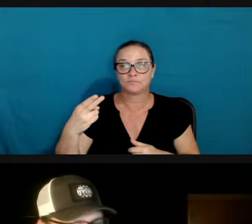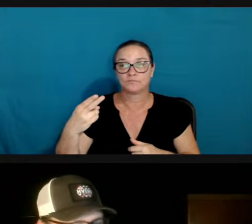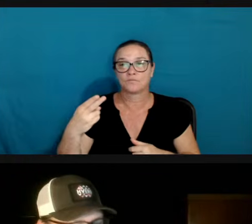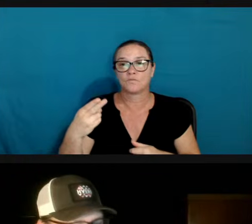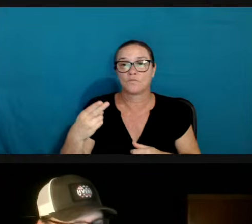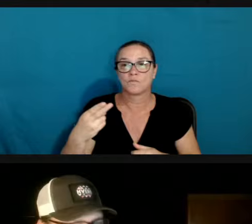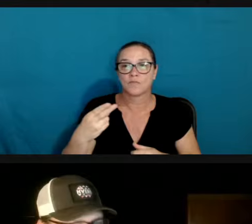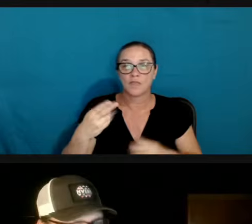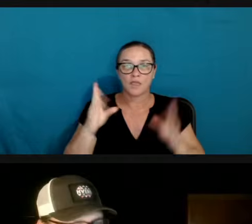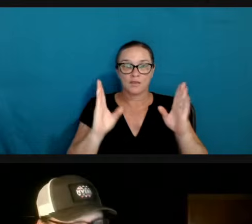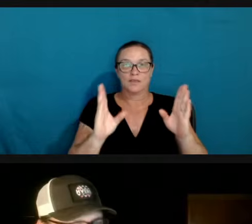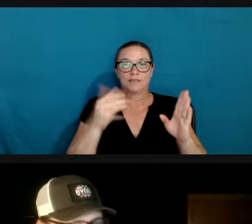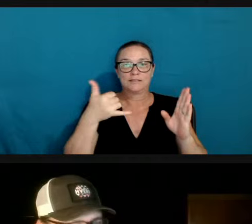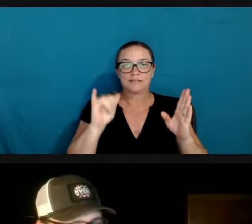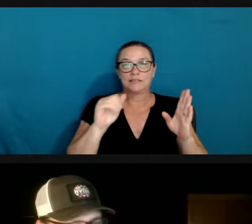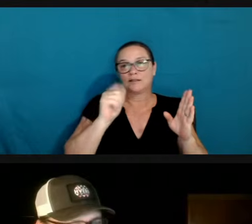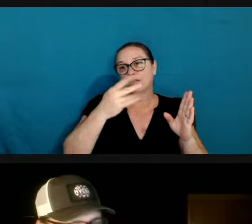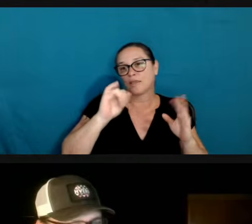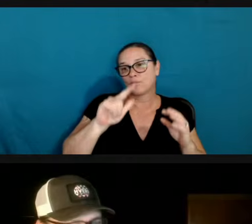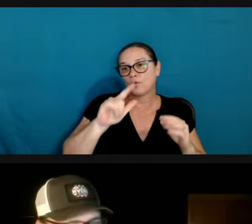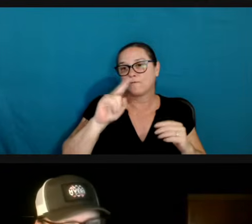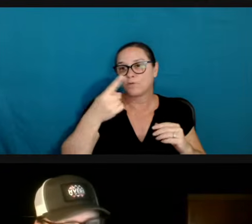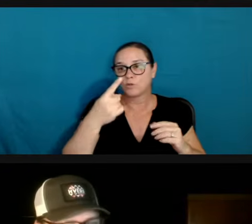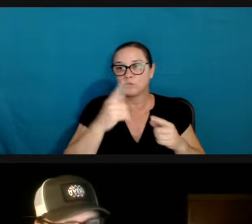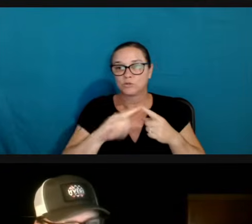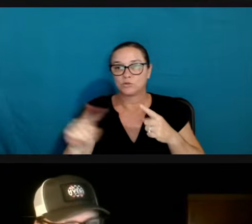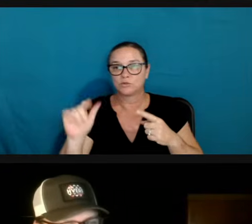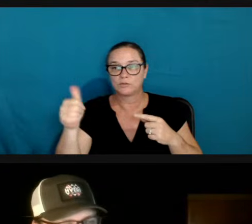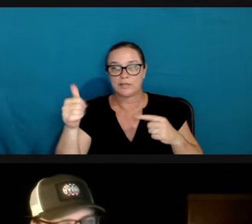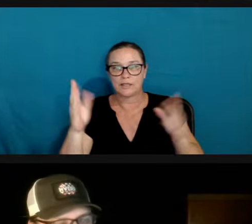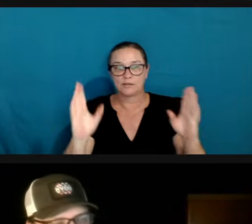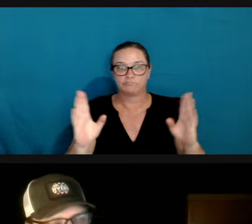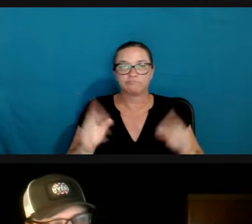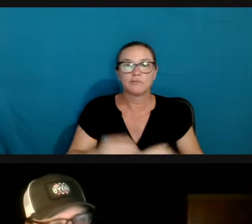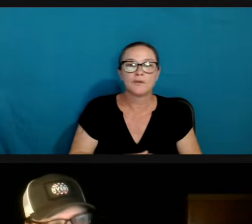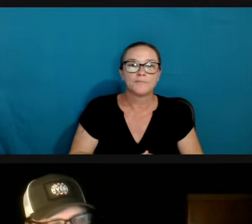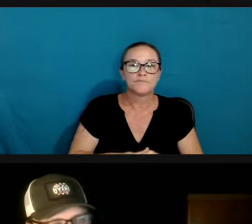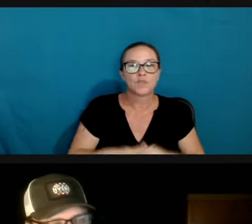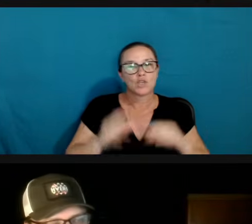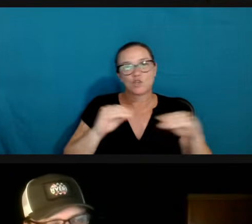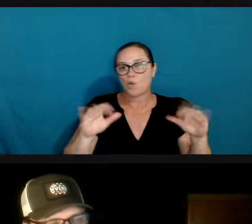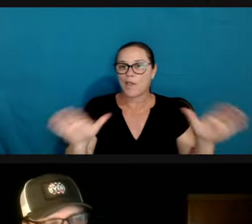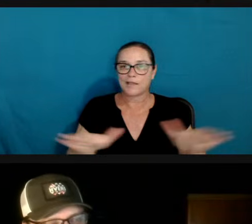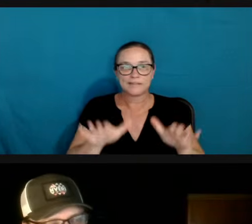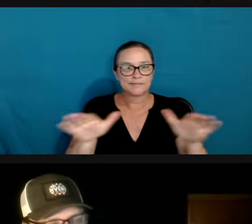our window is still April 1st, April 10th. No activity at either rift zone.